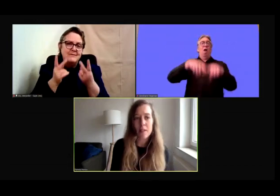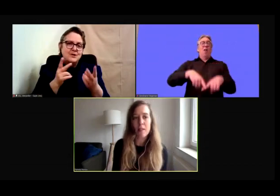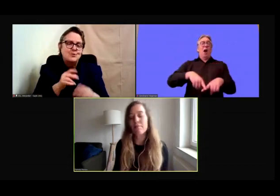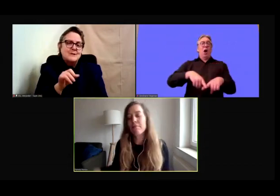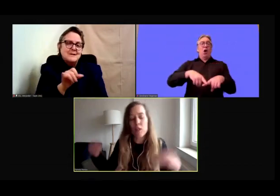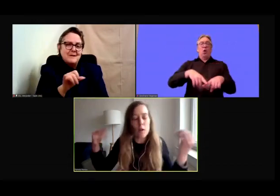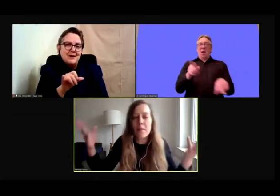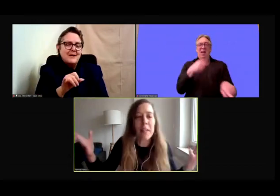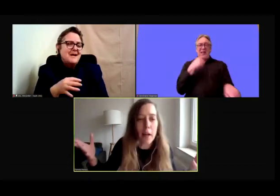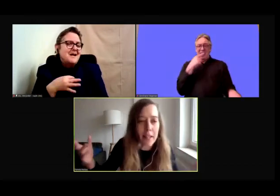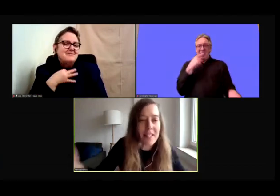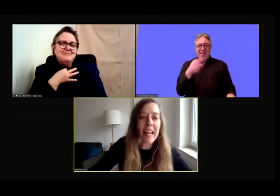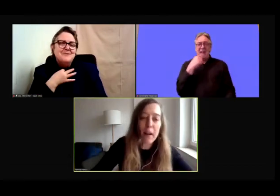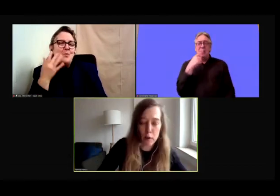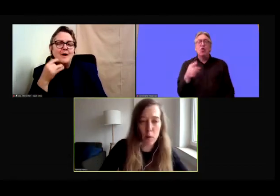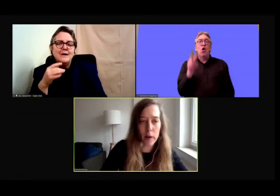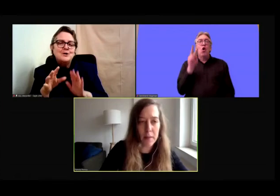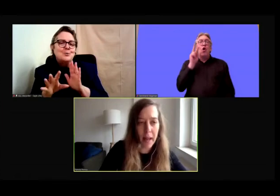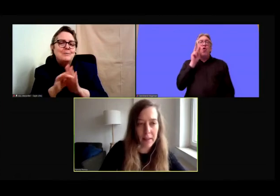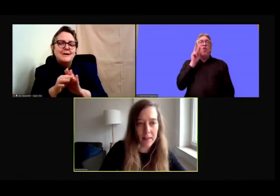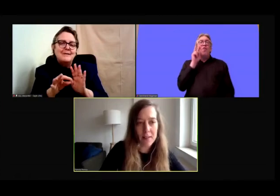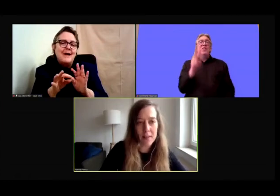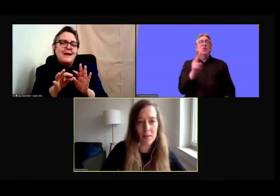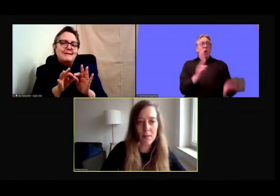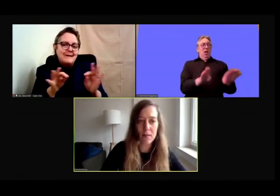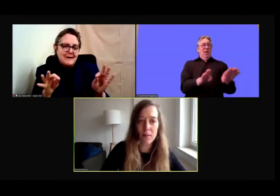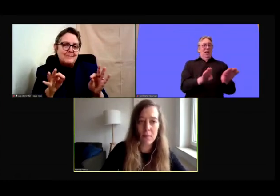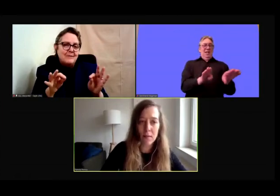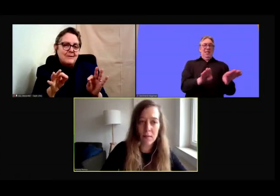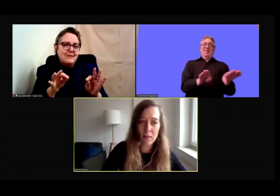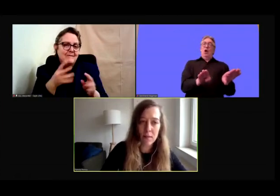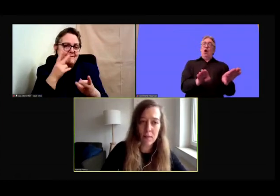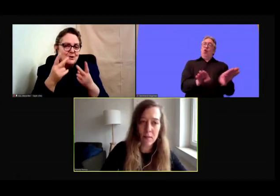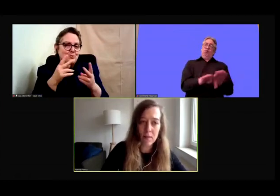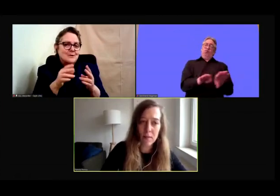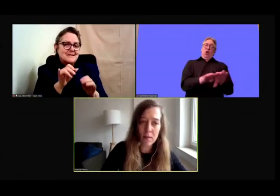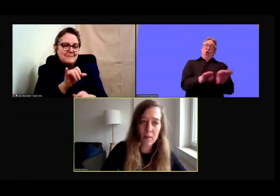did you choose visual similarity instead of viewpoint dependence?